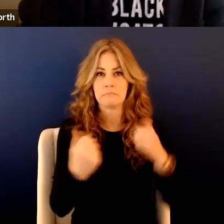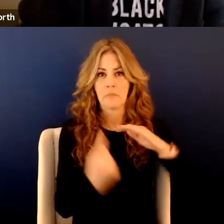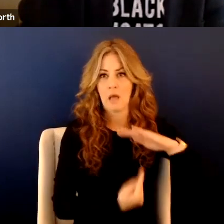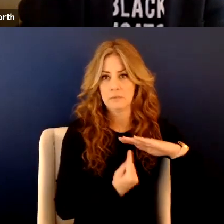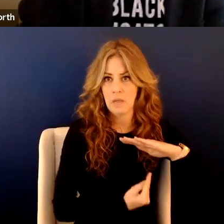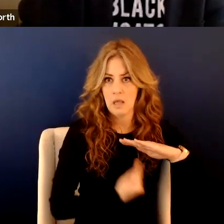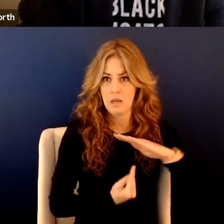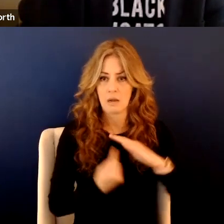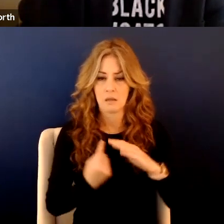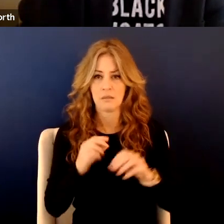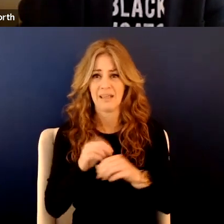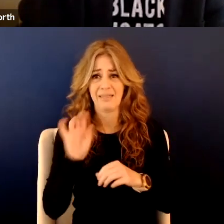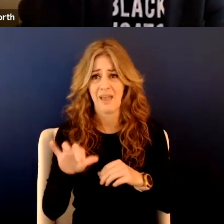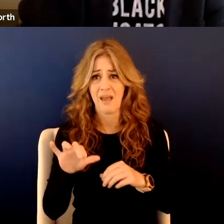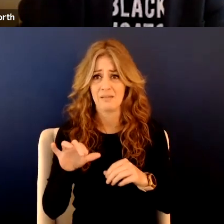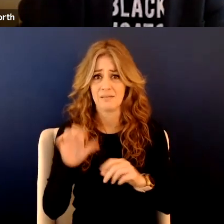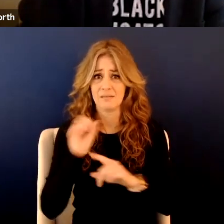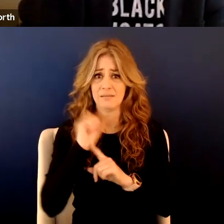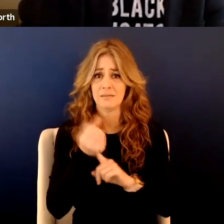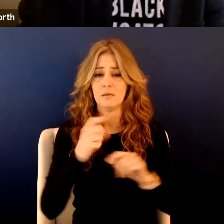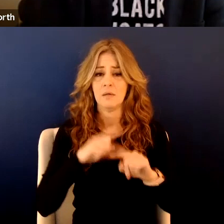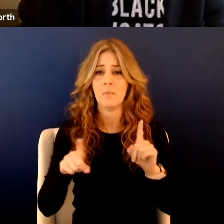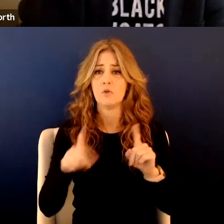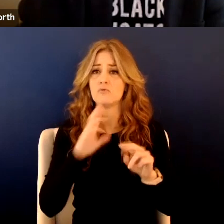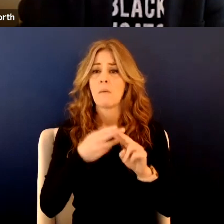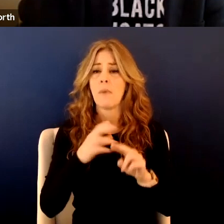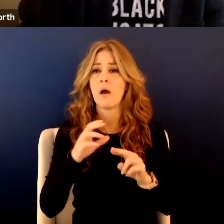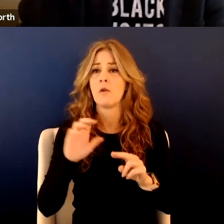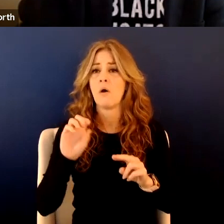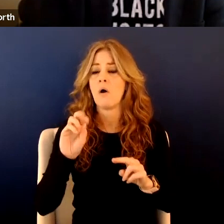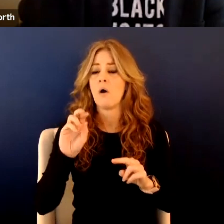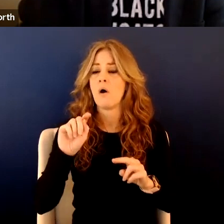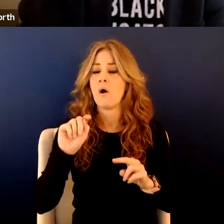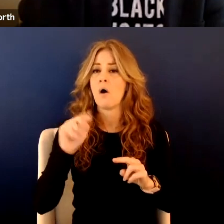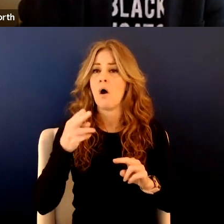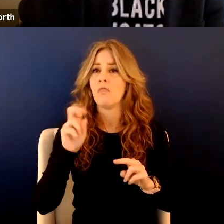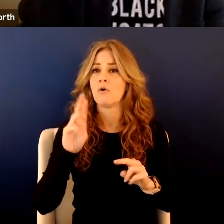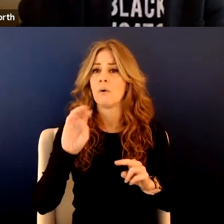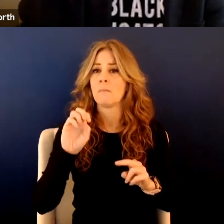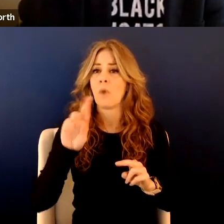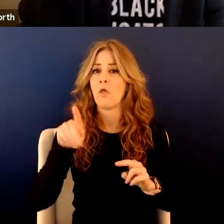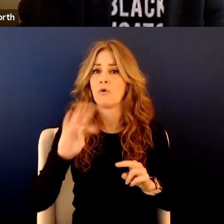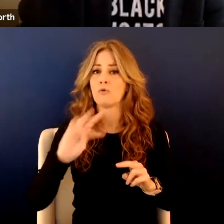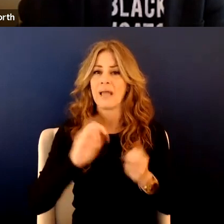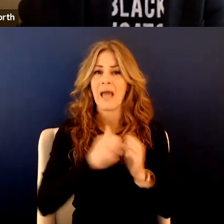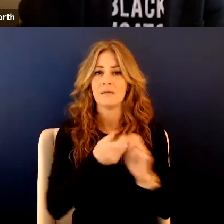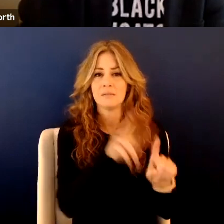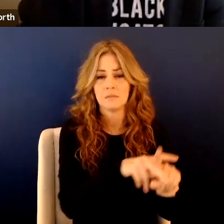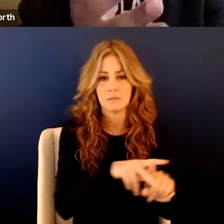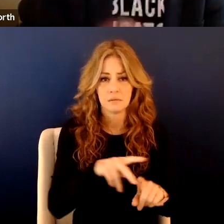you think the framework of mothering, other mothering applies to them? It actually comes